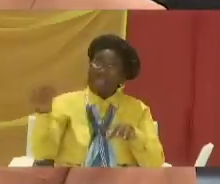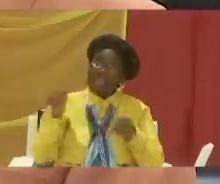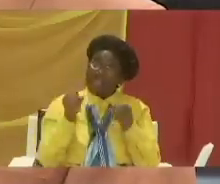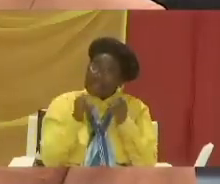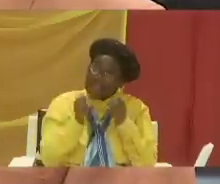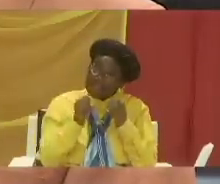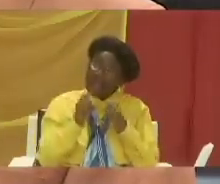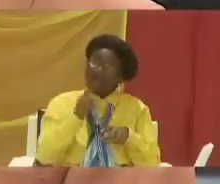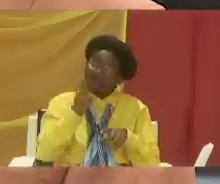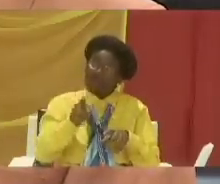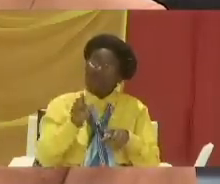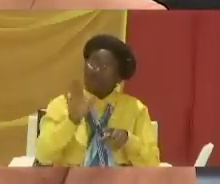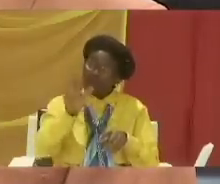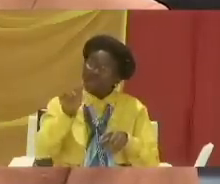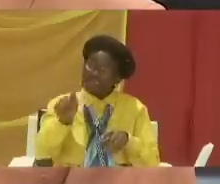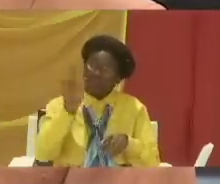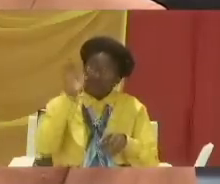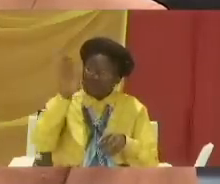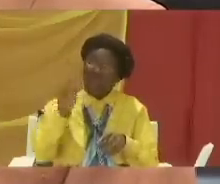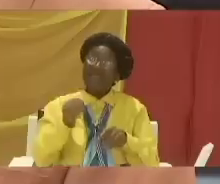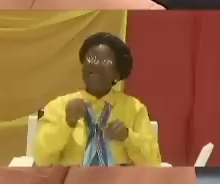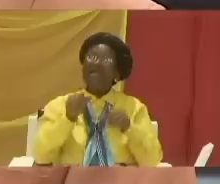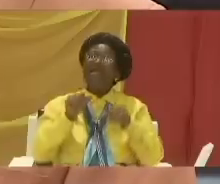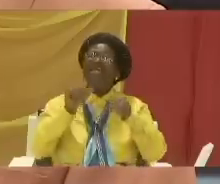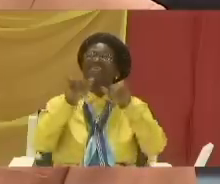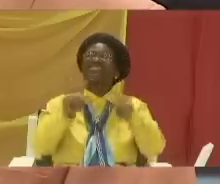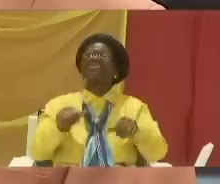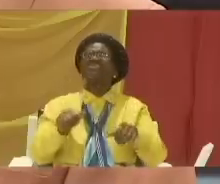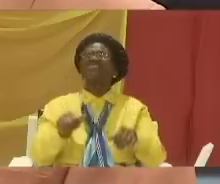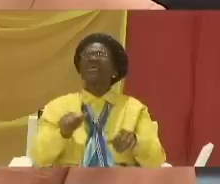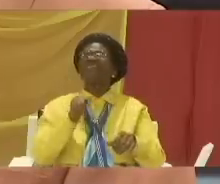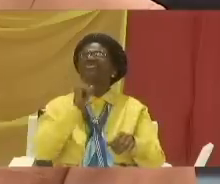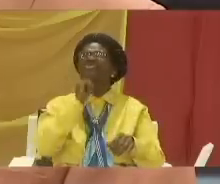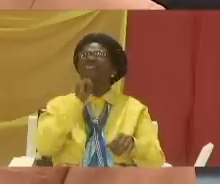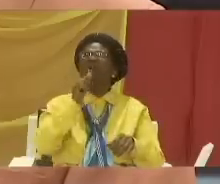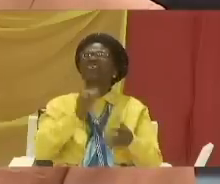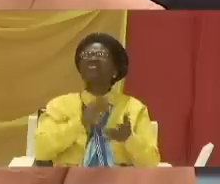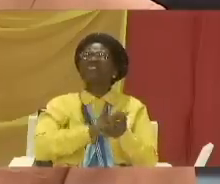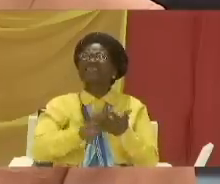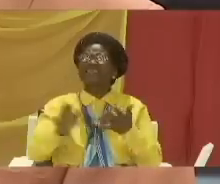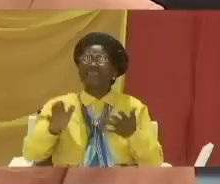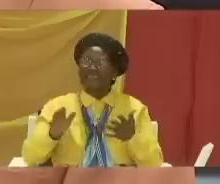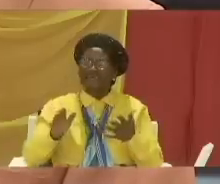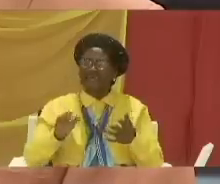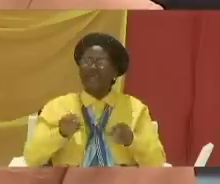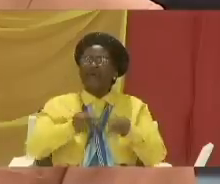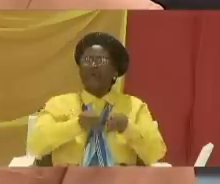for a period of time. Broke the rule and touched the leper.